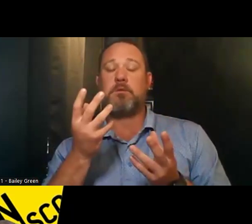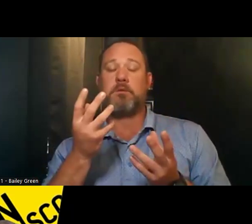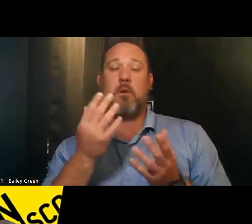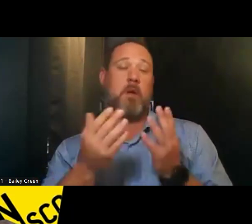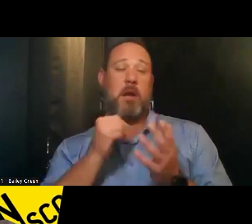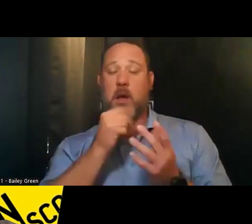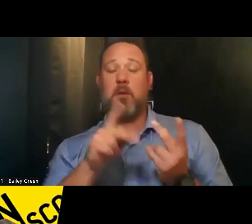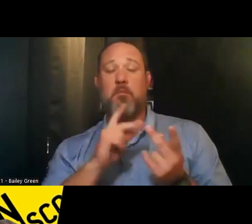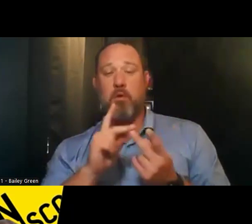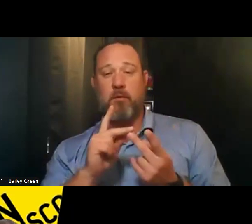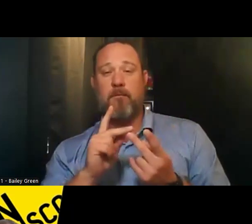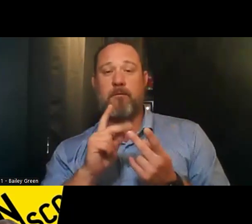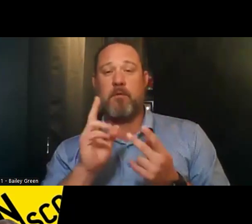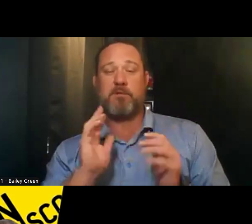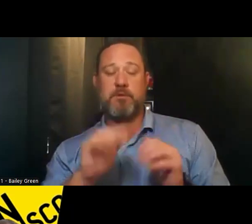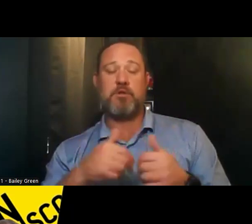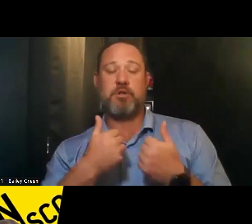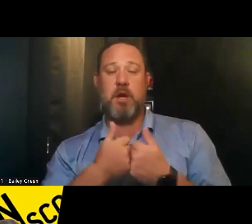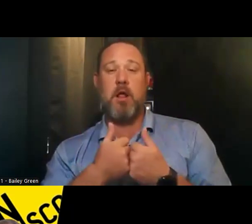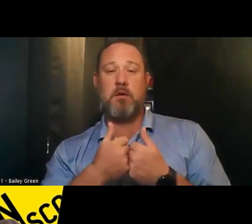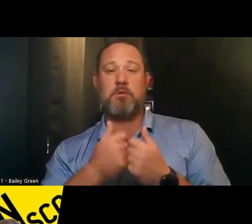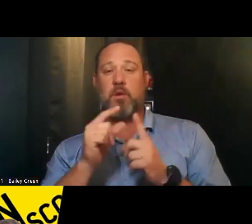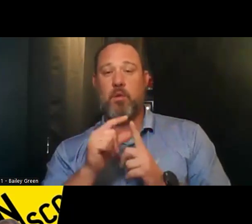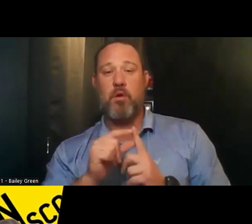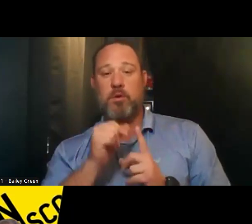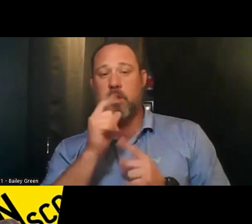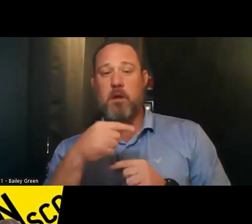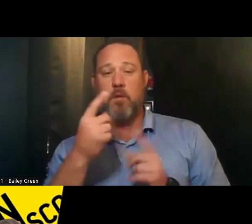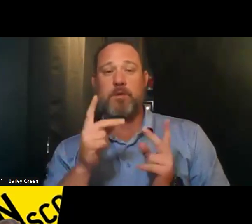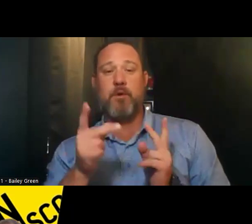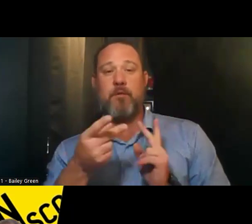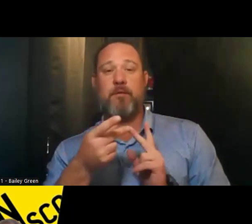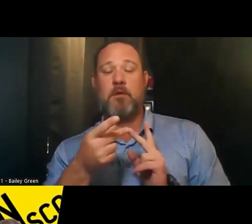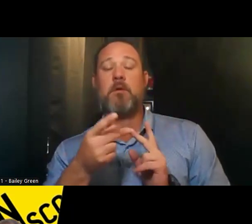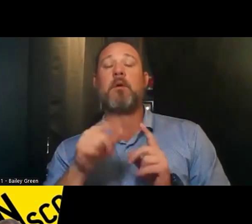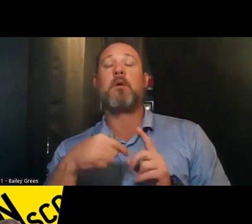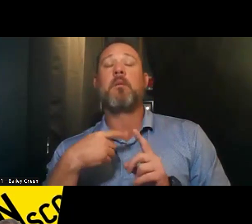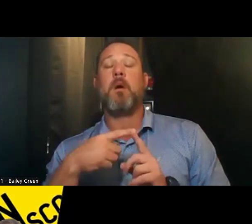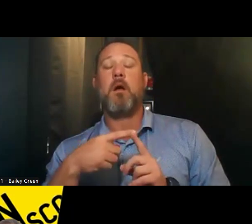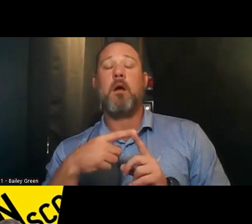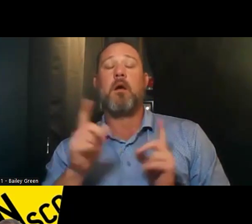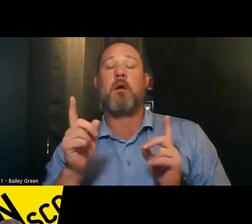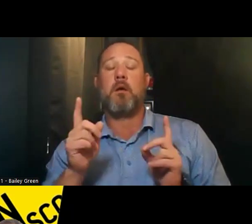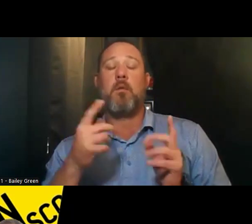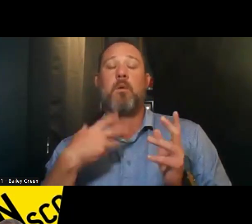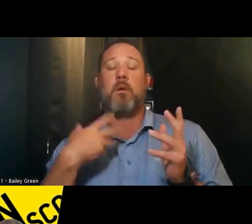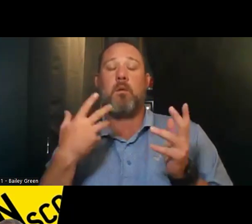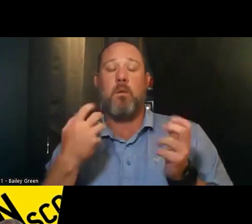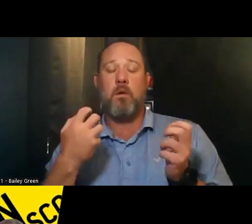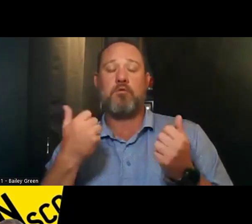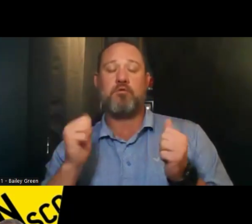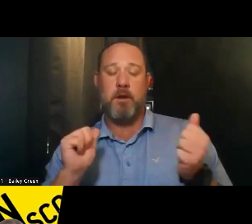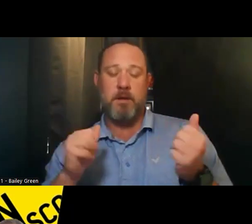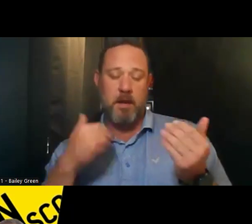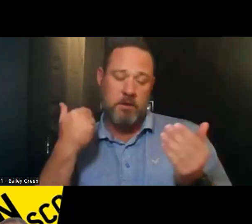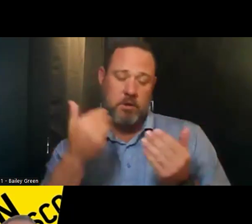not be perfect because this is the challenge with words is they're not always perfect, but we definitely want to try and get closest to